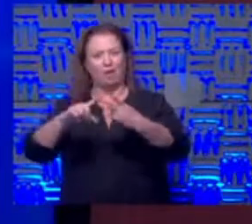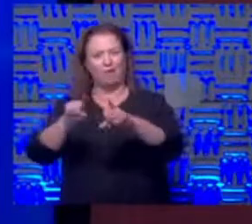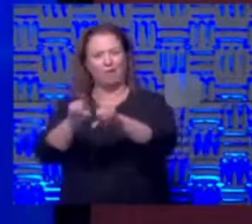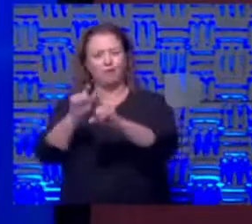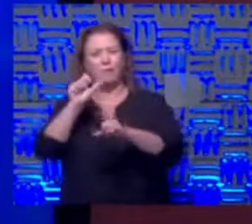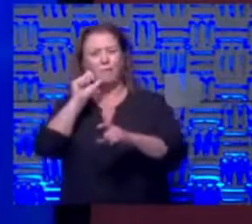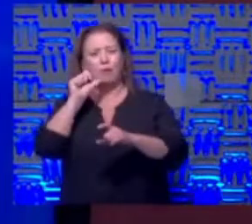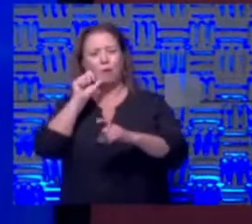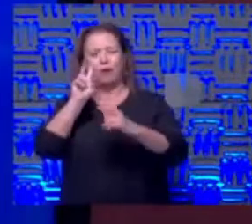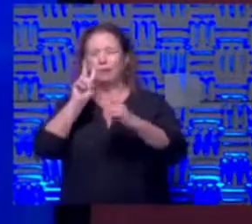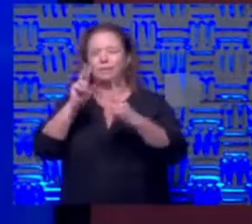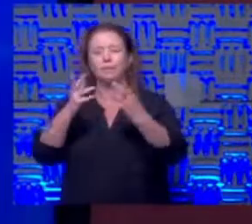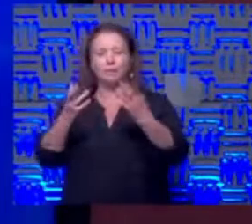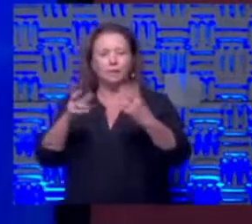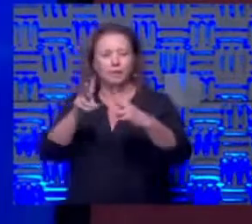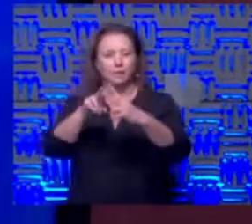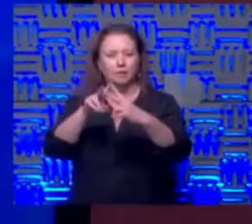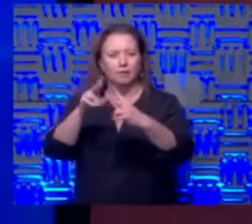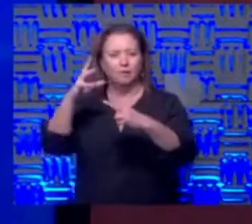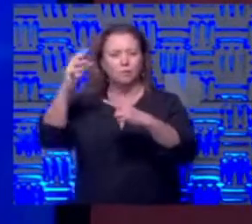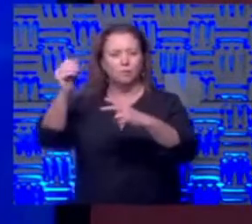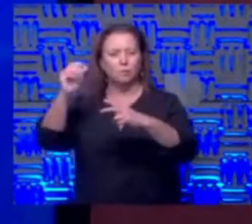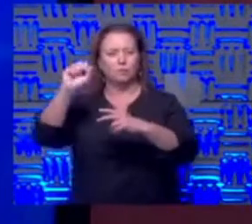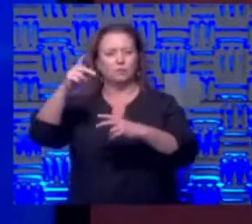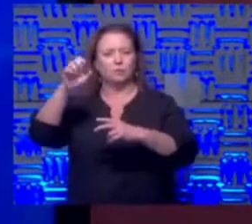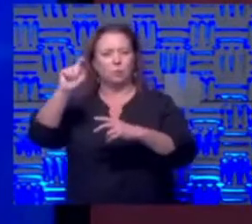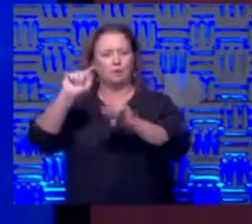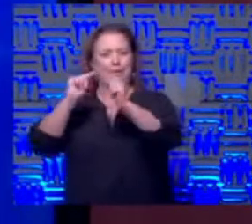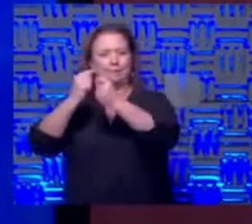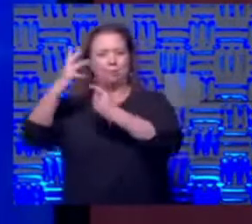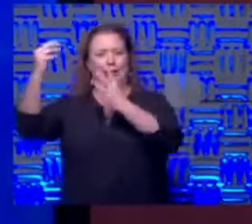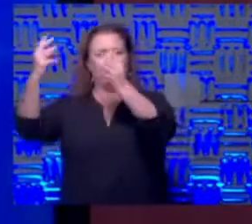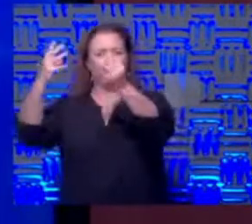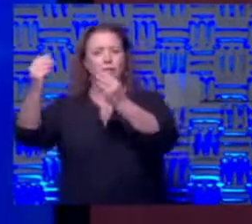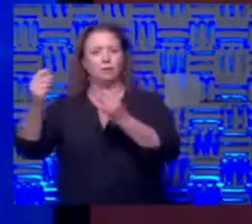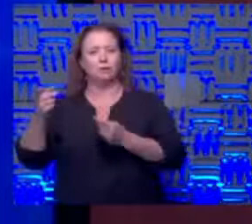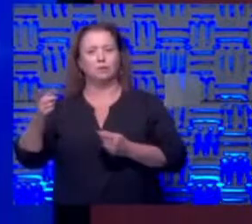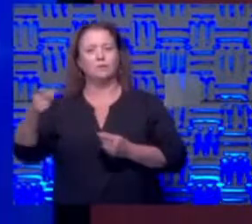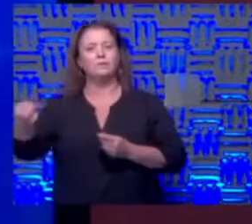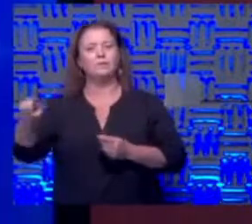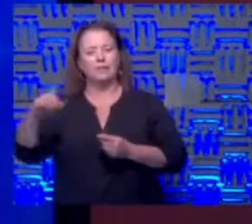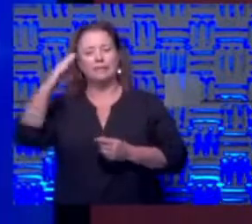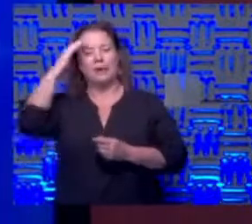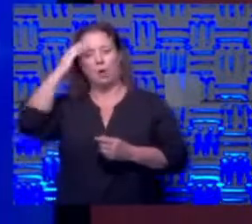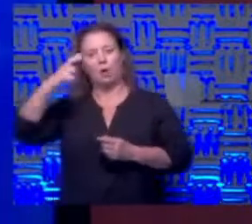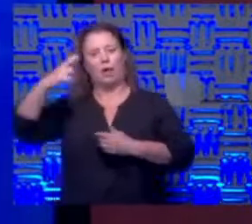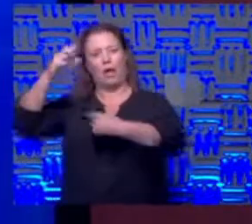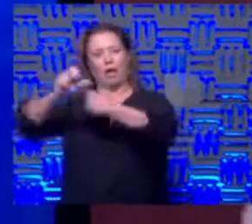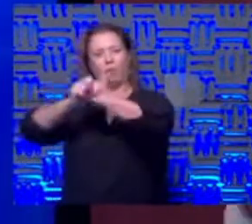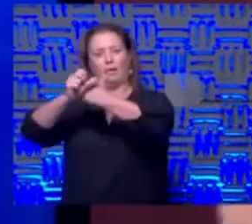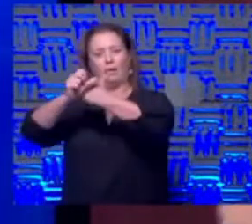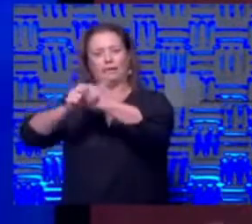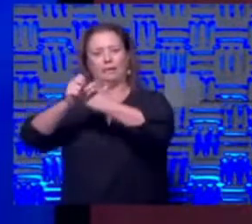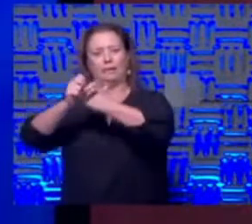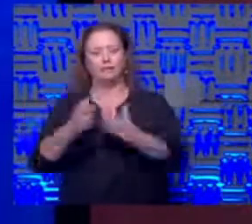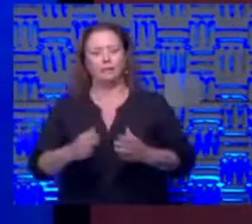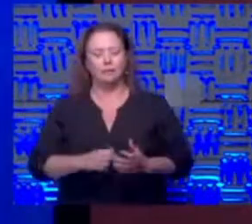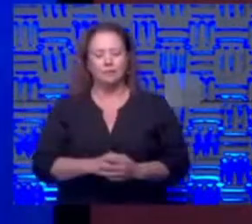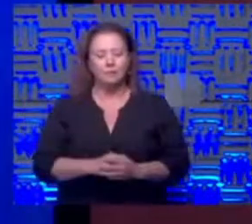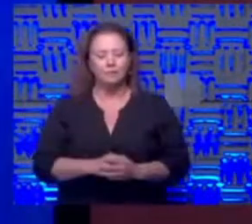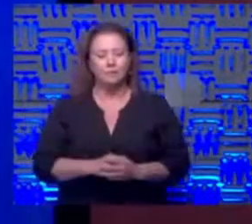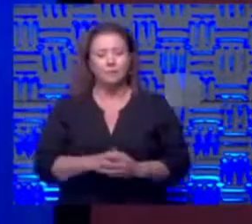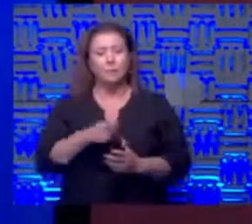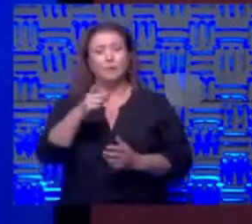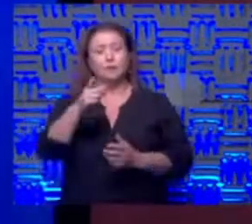may have those flipped. But the point is, they did something that is a known risky activity. So here's the story.